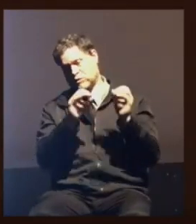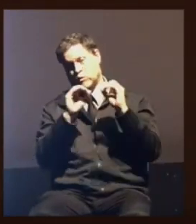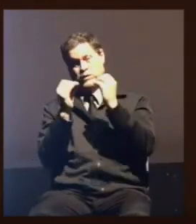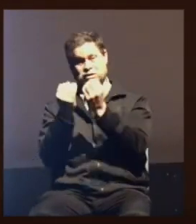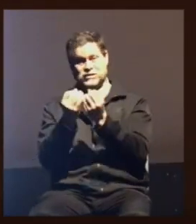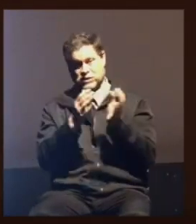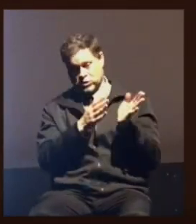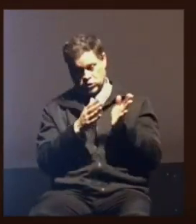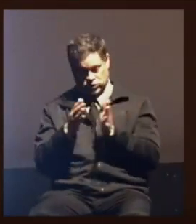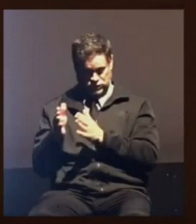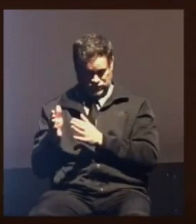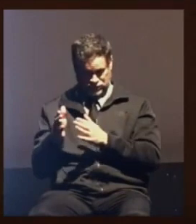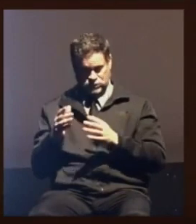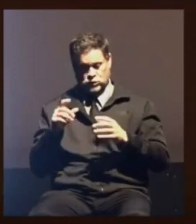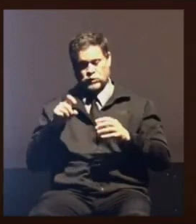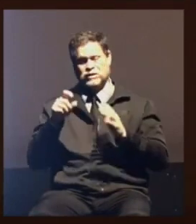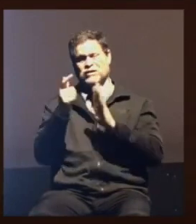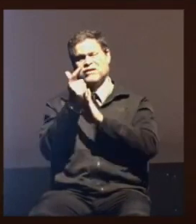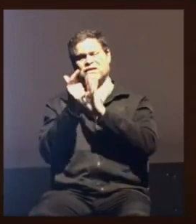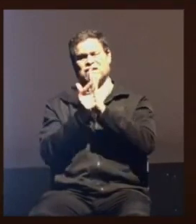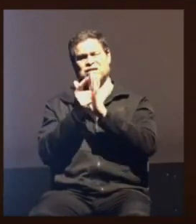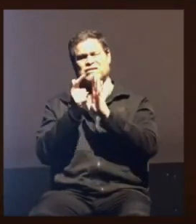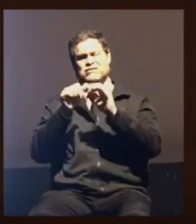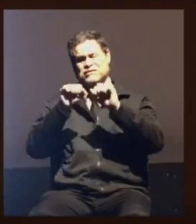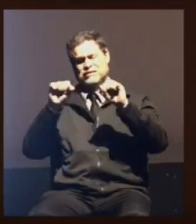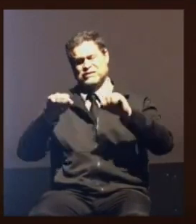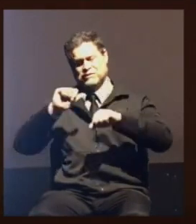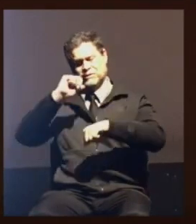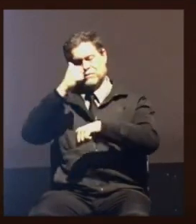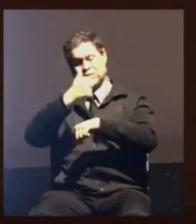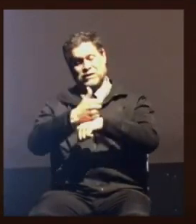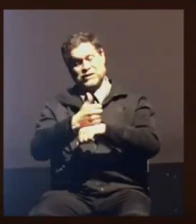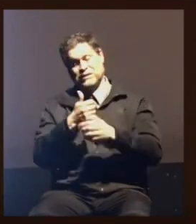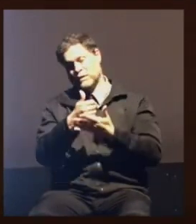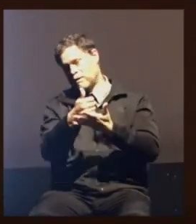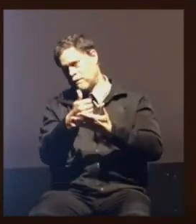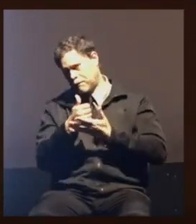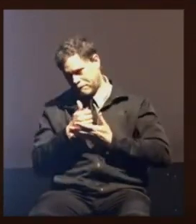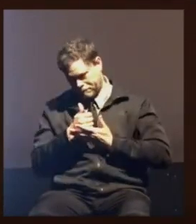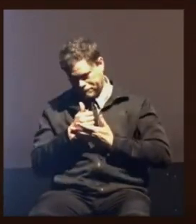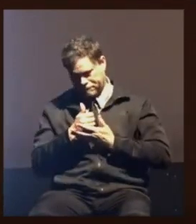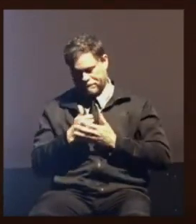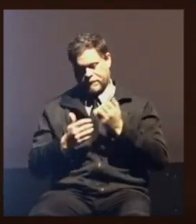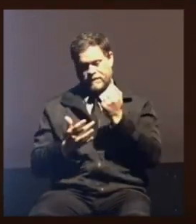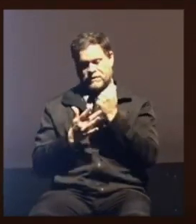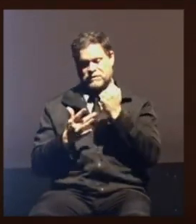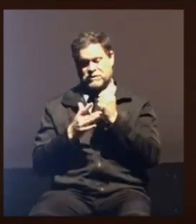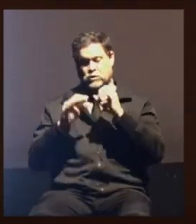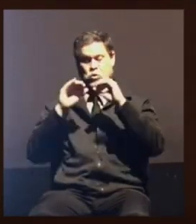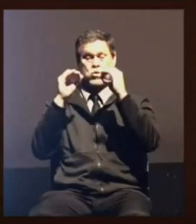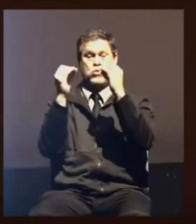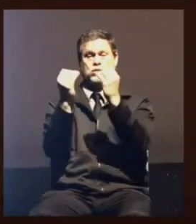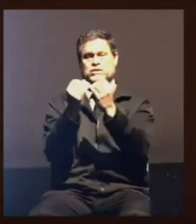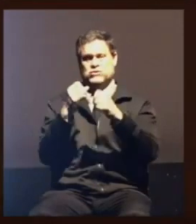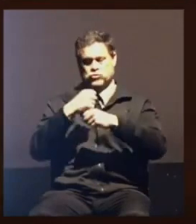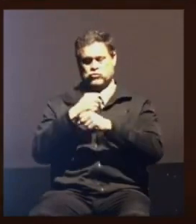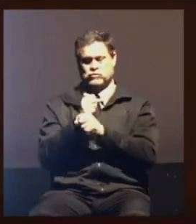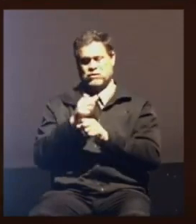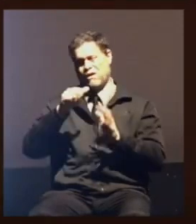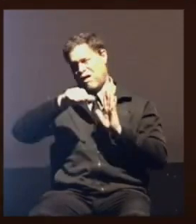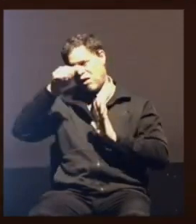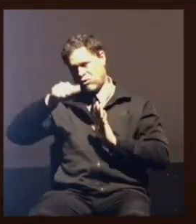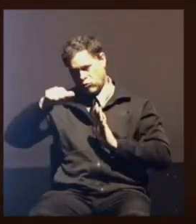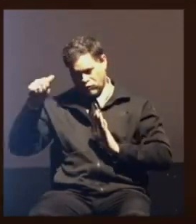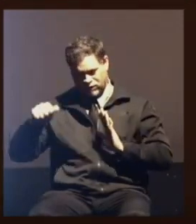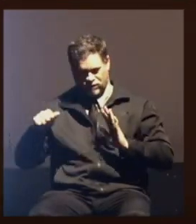organizations. We need legal systems in place that help us help these tech organizations create algorithms